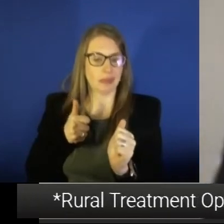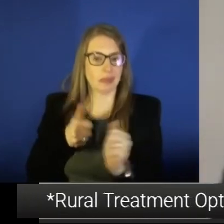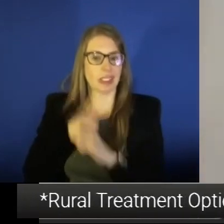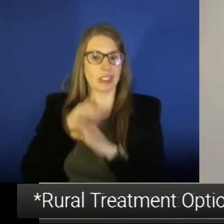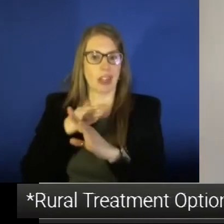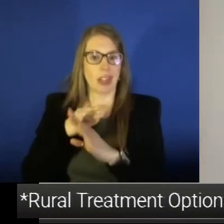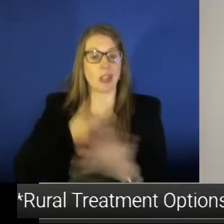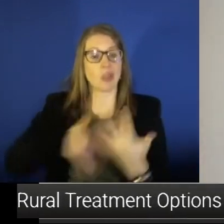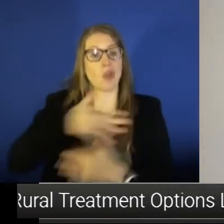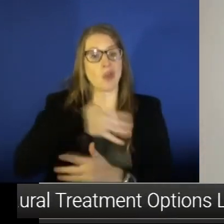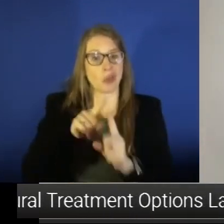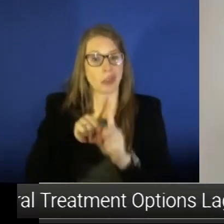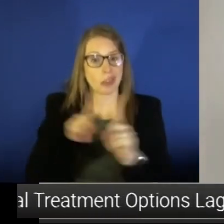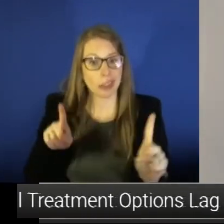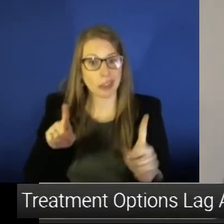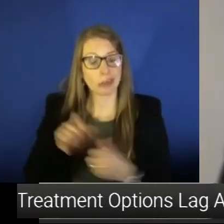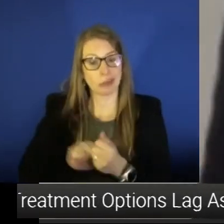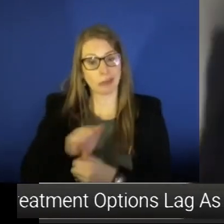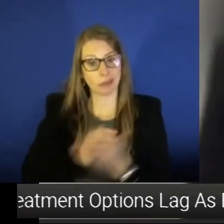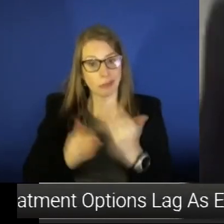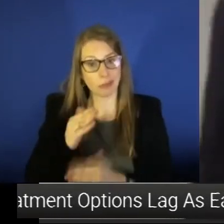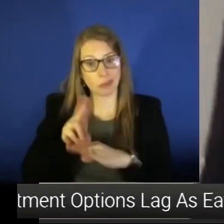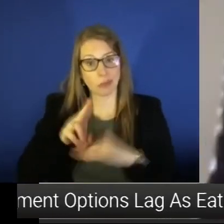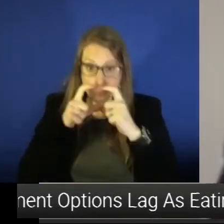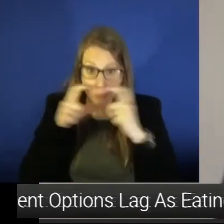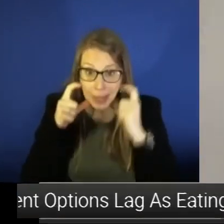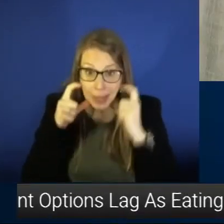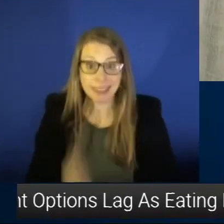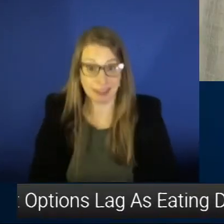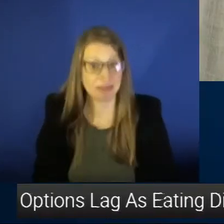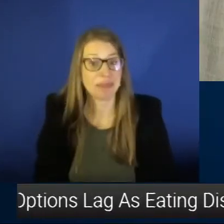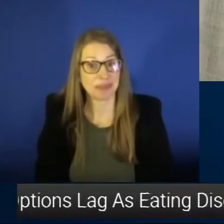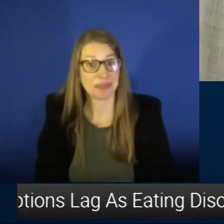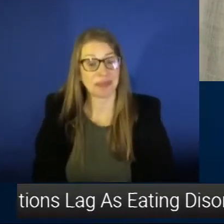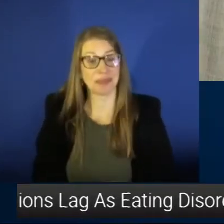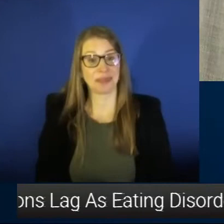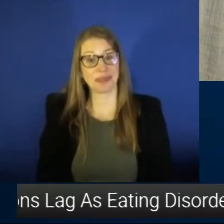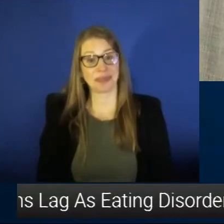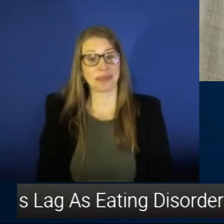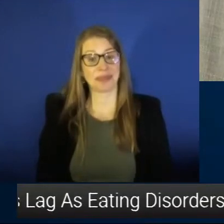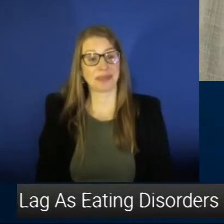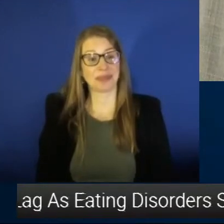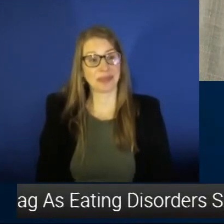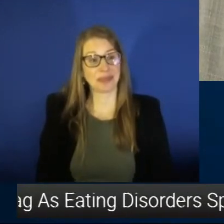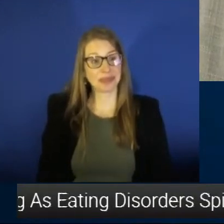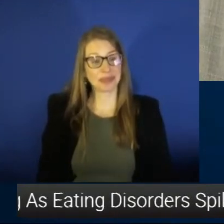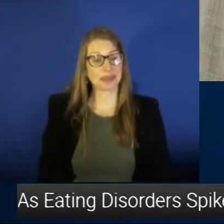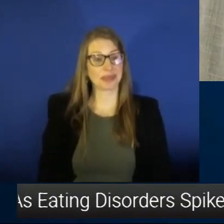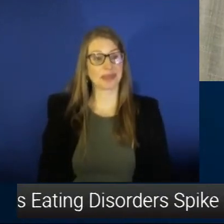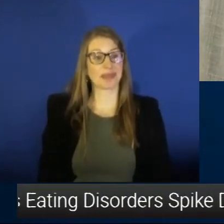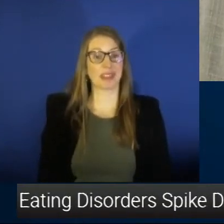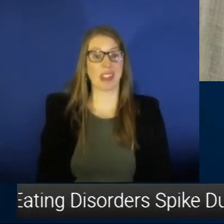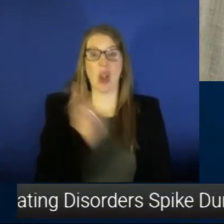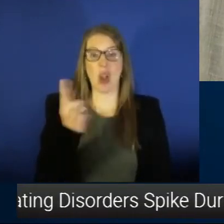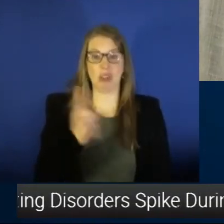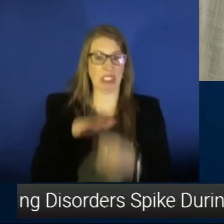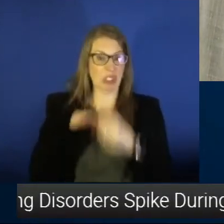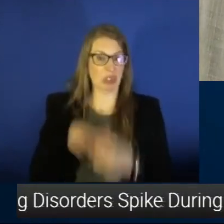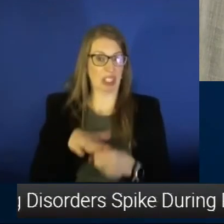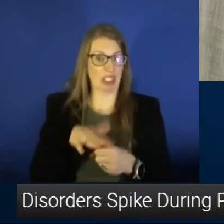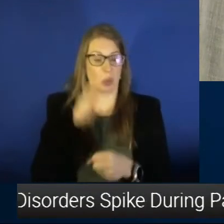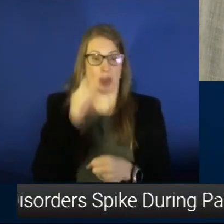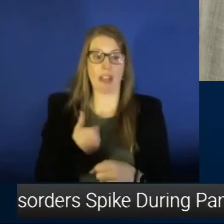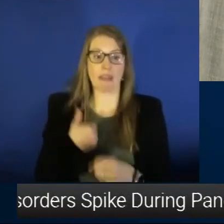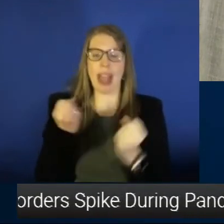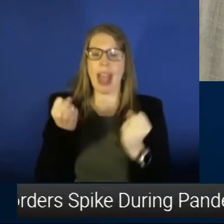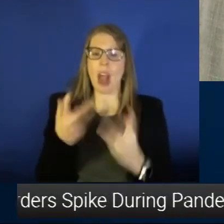social distancing, hand washing, and wearing masks. So, doctor, there's always going to be a stress. So how do people quit smoking? What would be